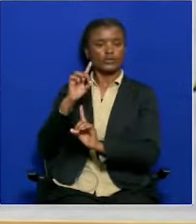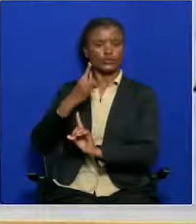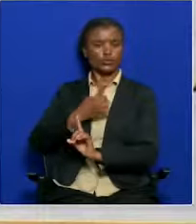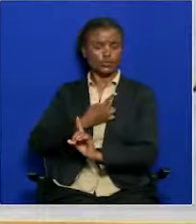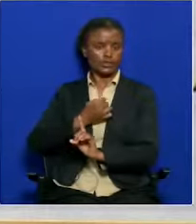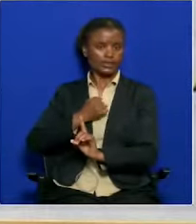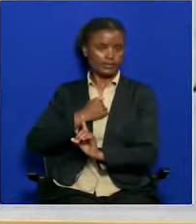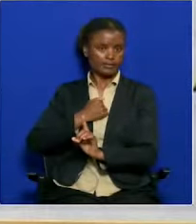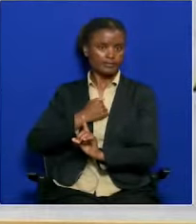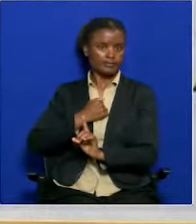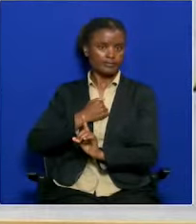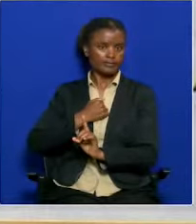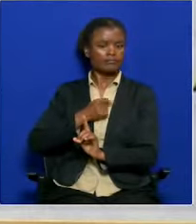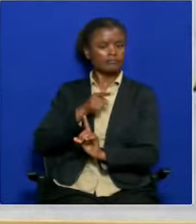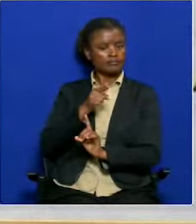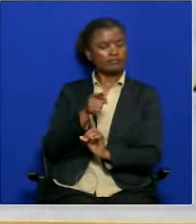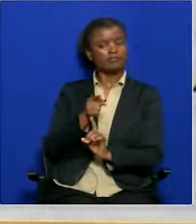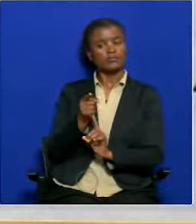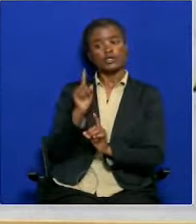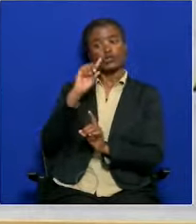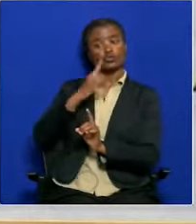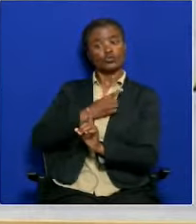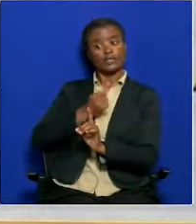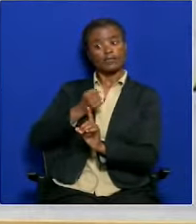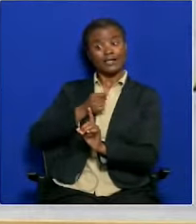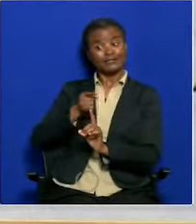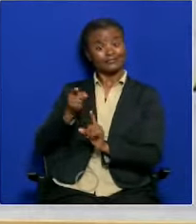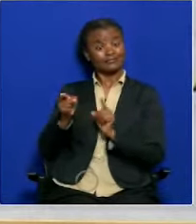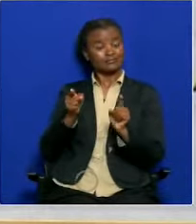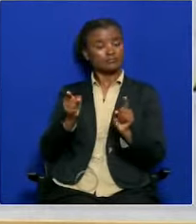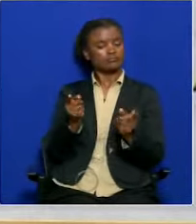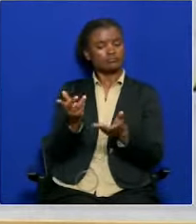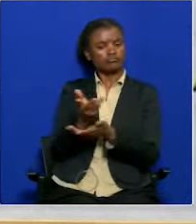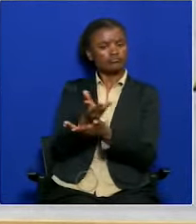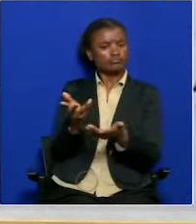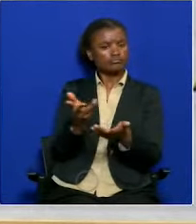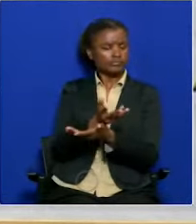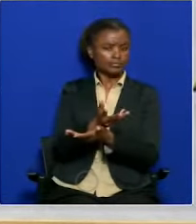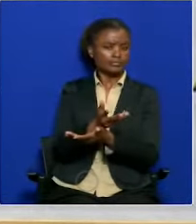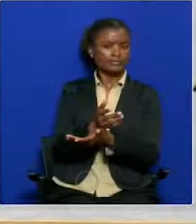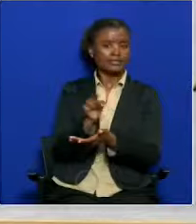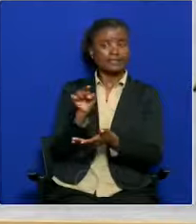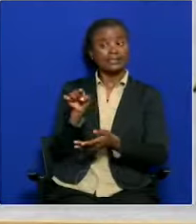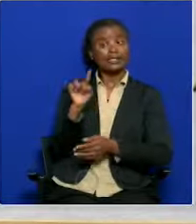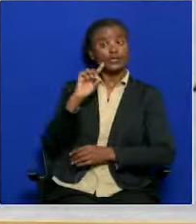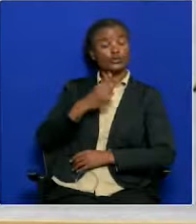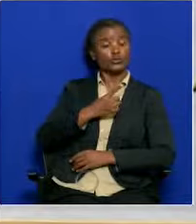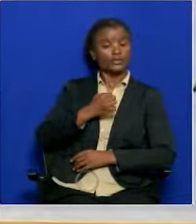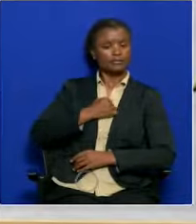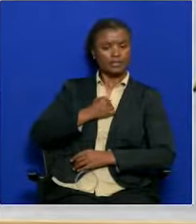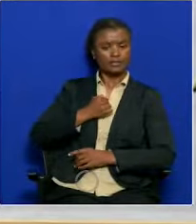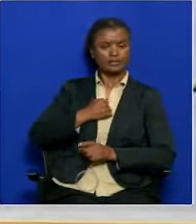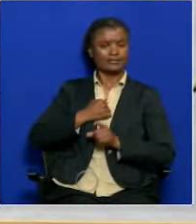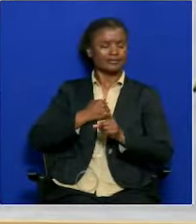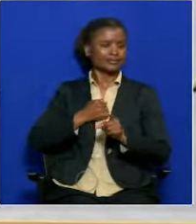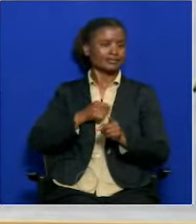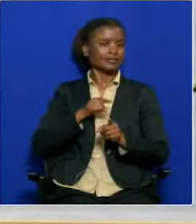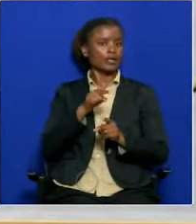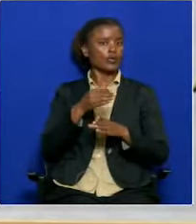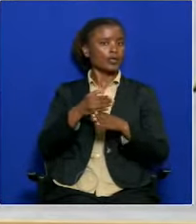my daughter and they exchange whatever. Fortunately, my daughter didn't even apply for this particular work.